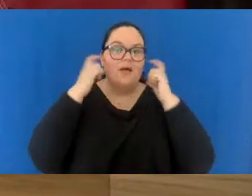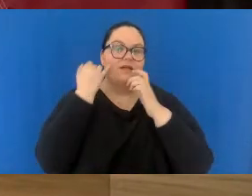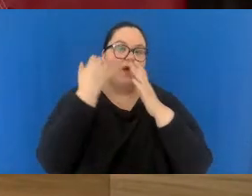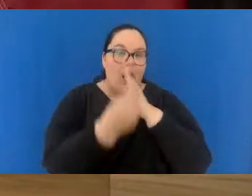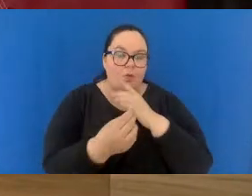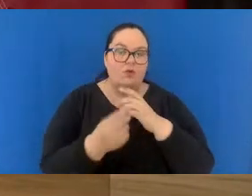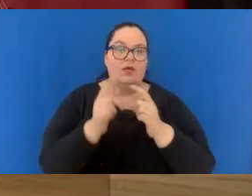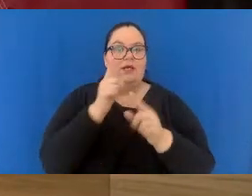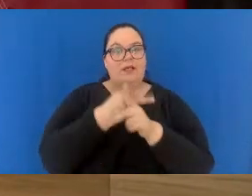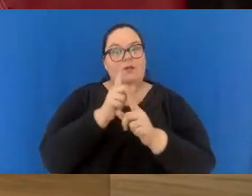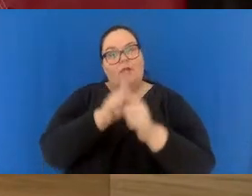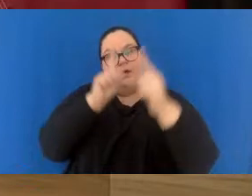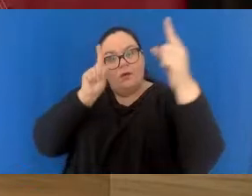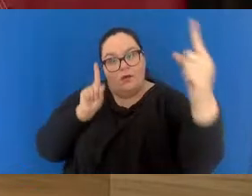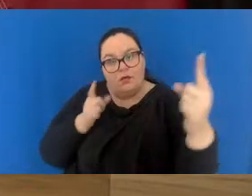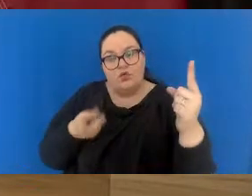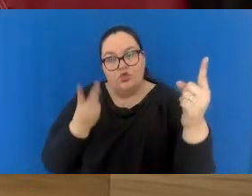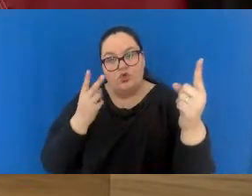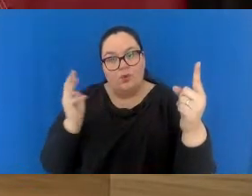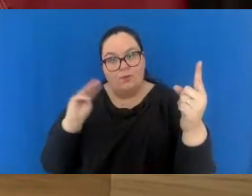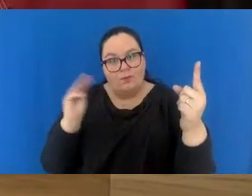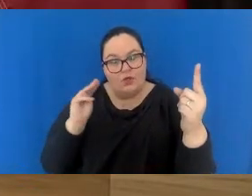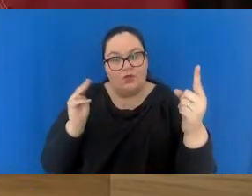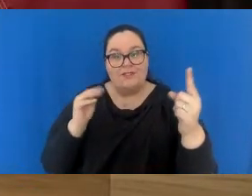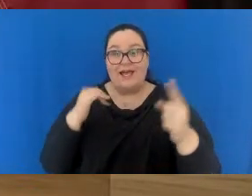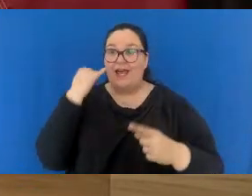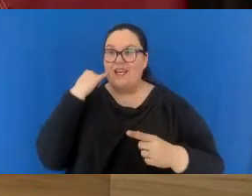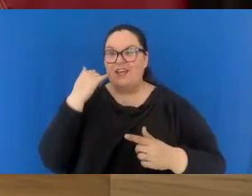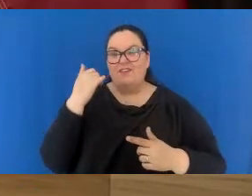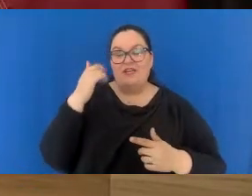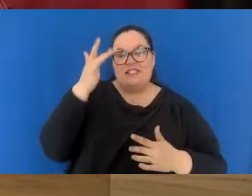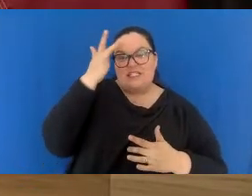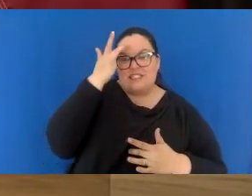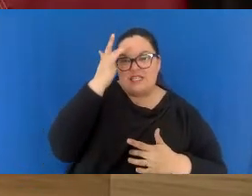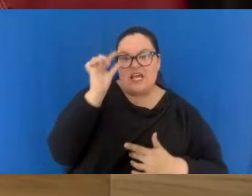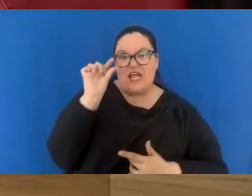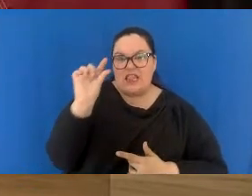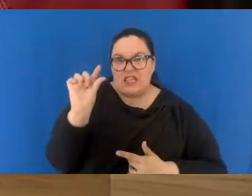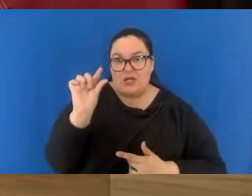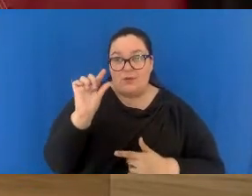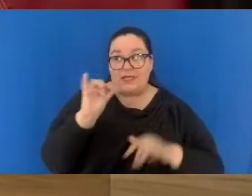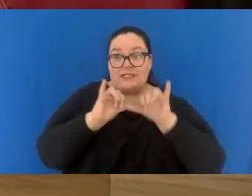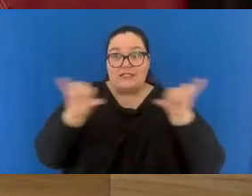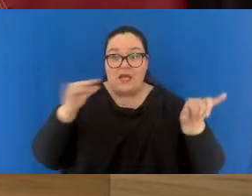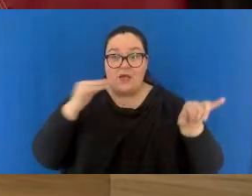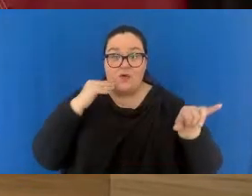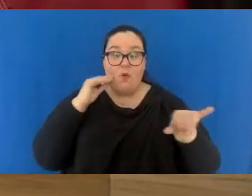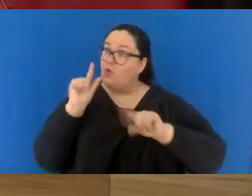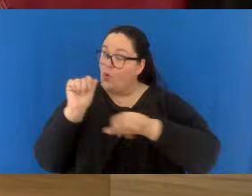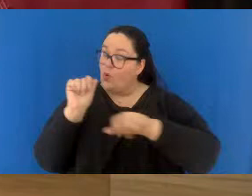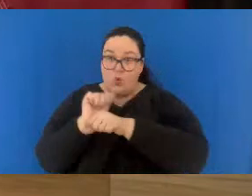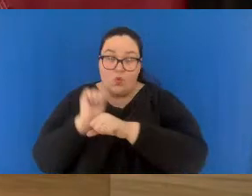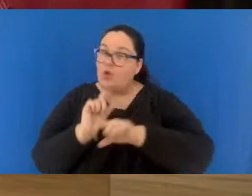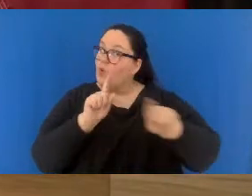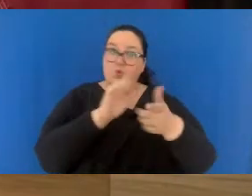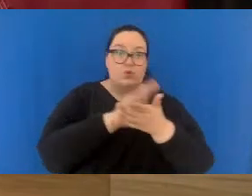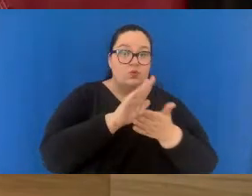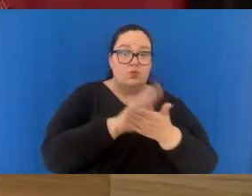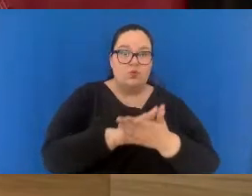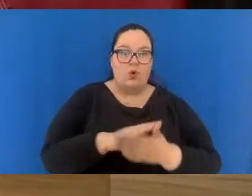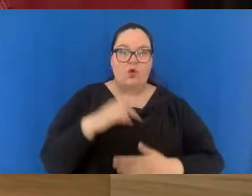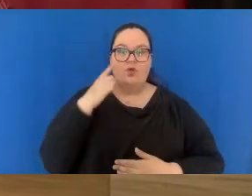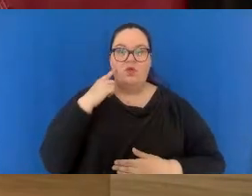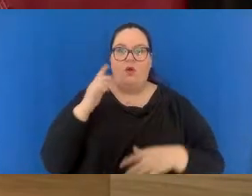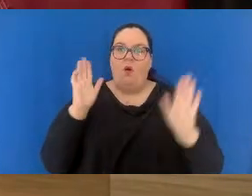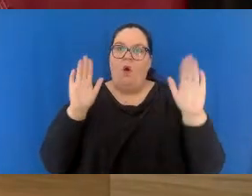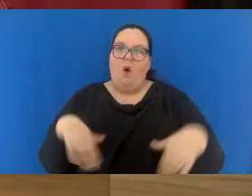2 meters of physical distance from others, and staying home from work or school when you don't feel well. And this is true even if you've had 1 or 2